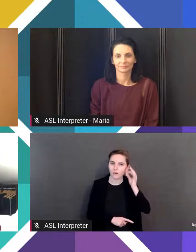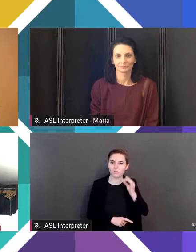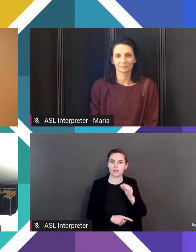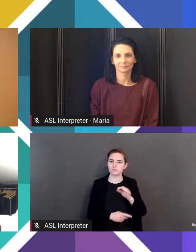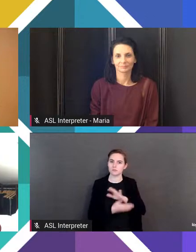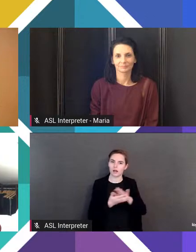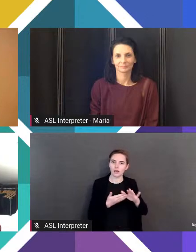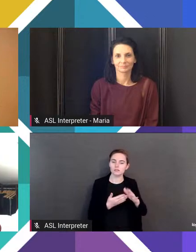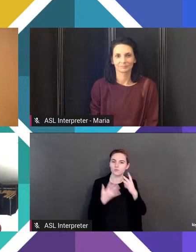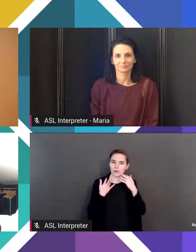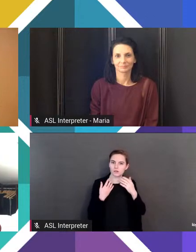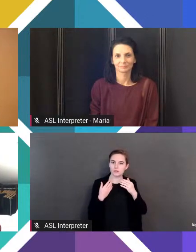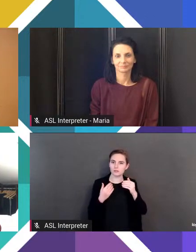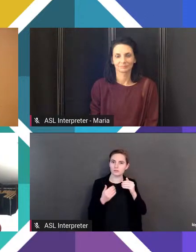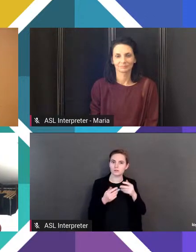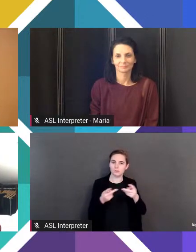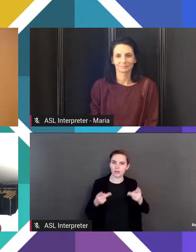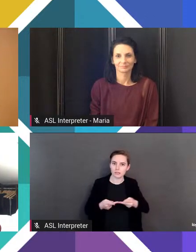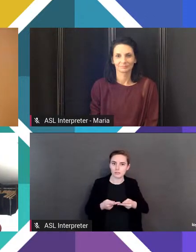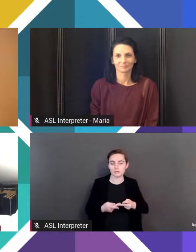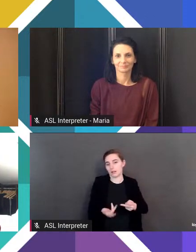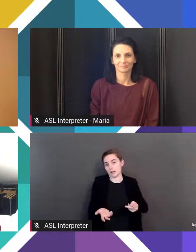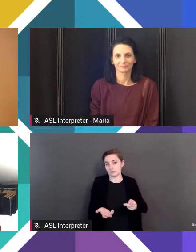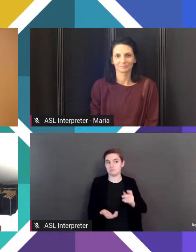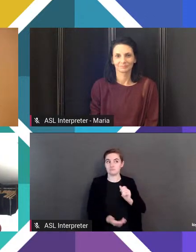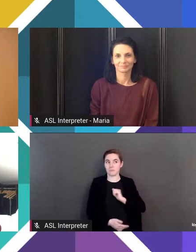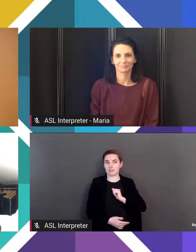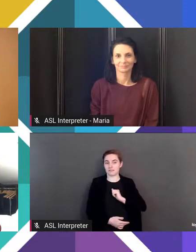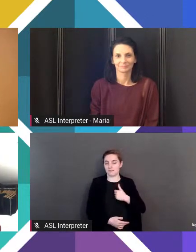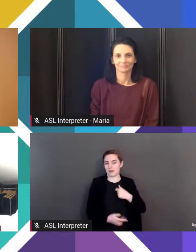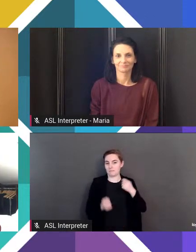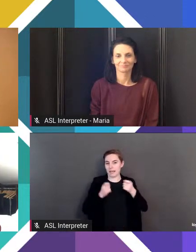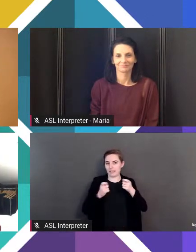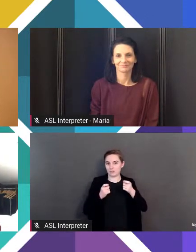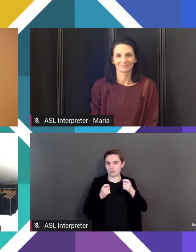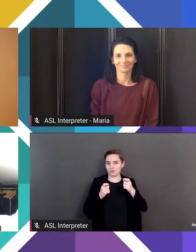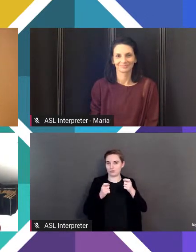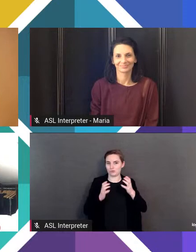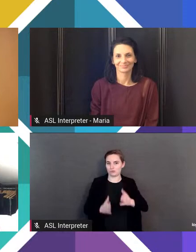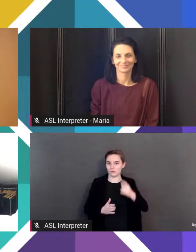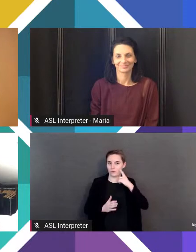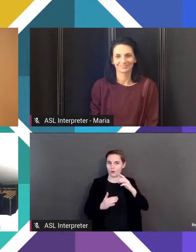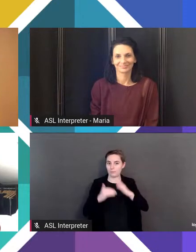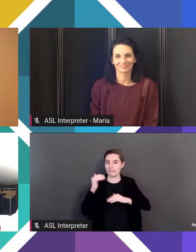by a trans person. That's pretty cool. So that's me giving myself a little shout out.